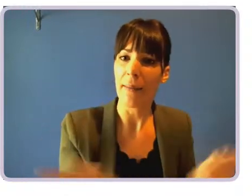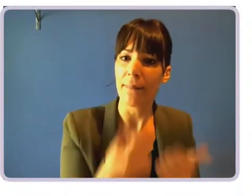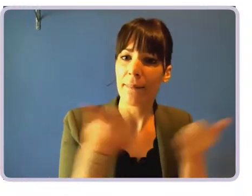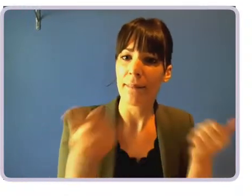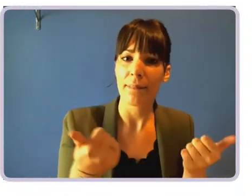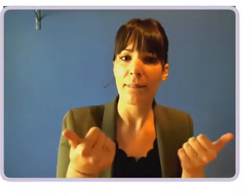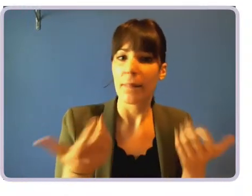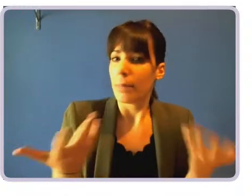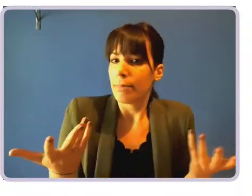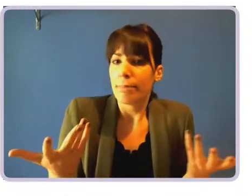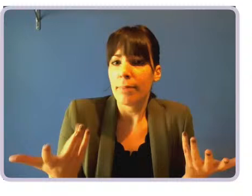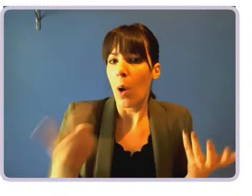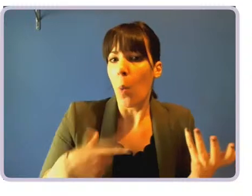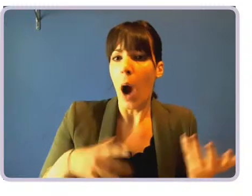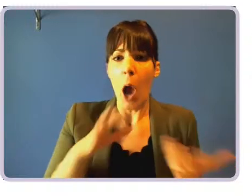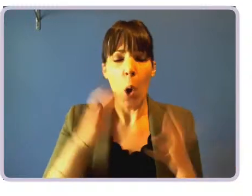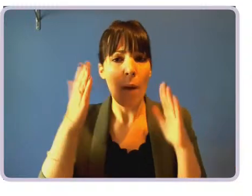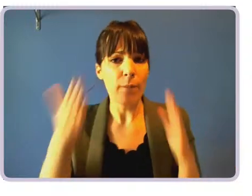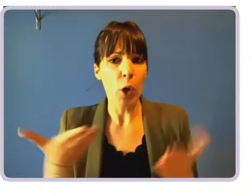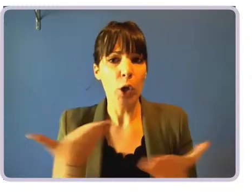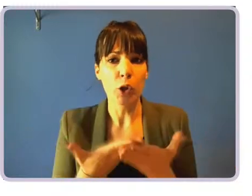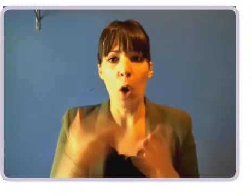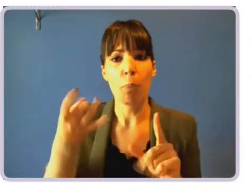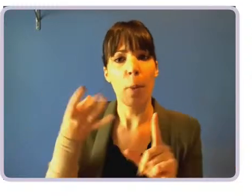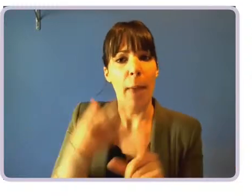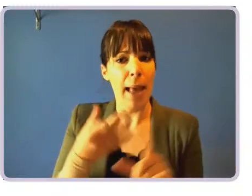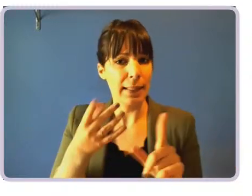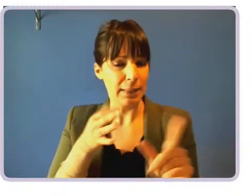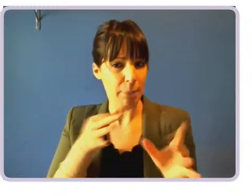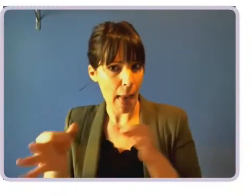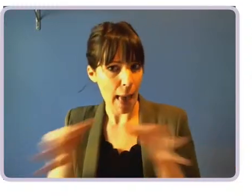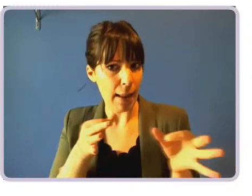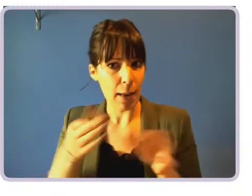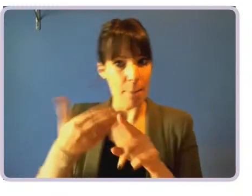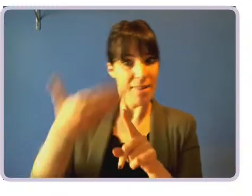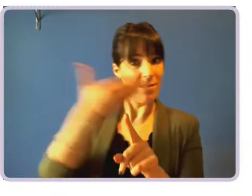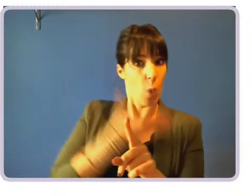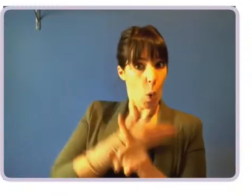planning before an emergency, and in my case, before a bushfire